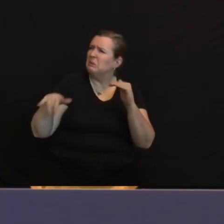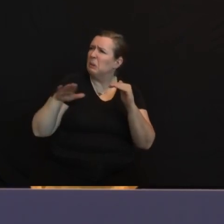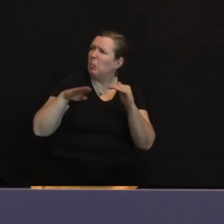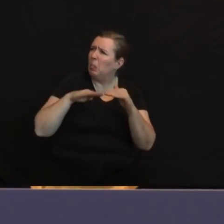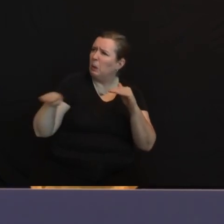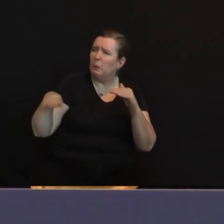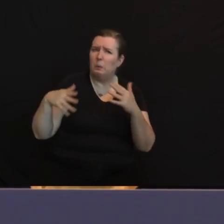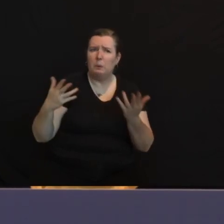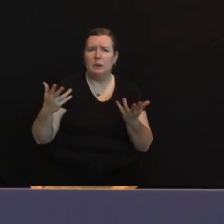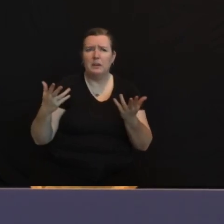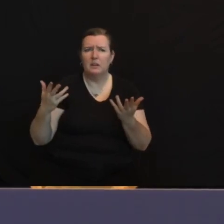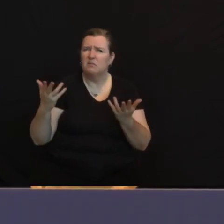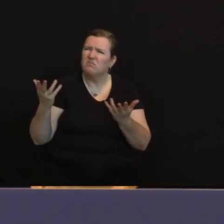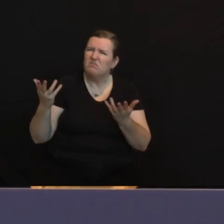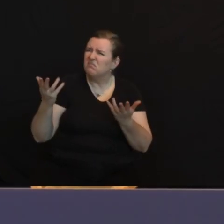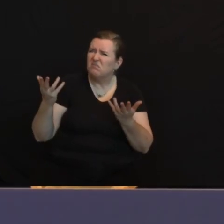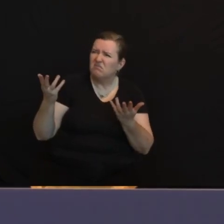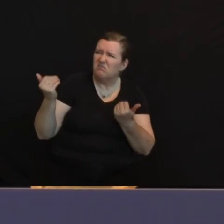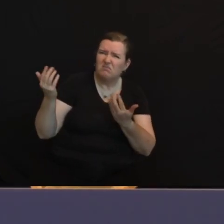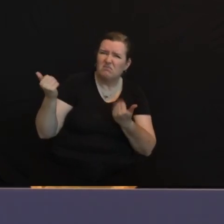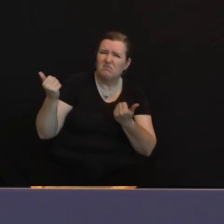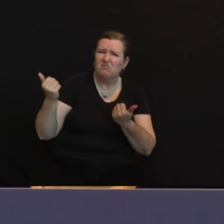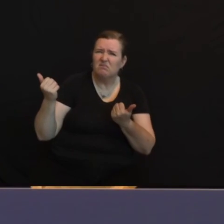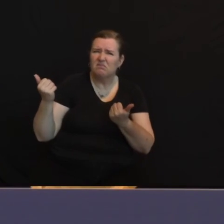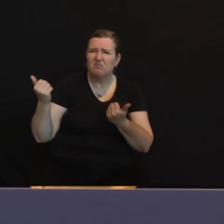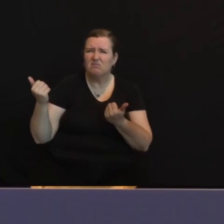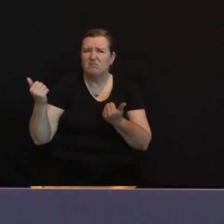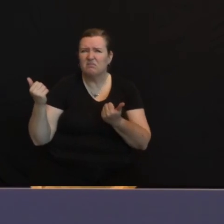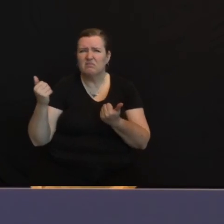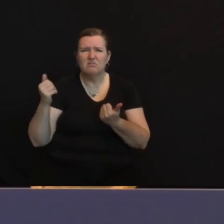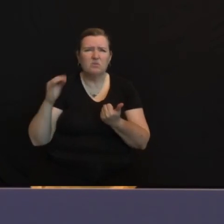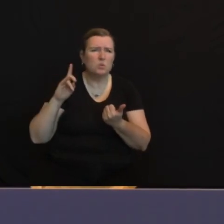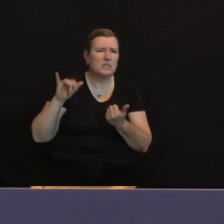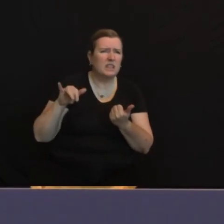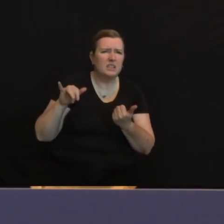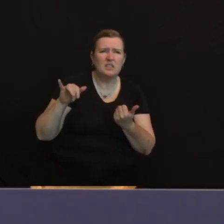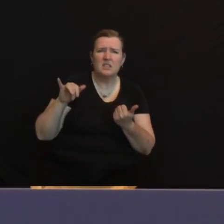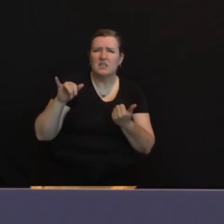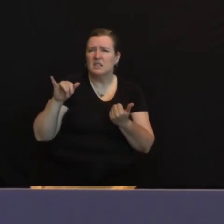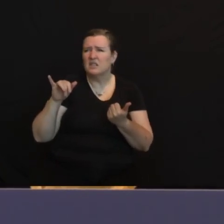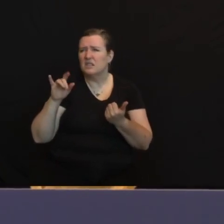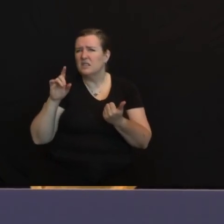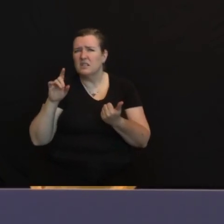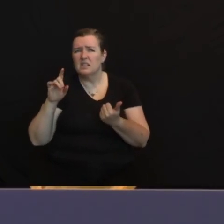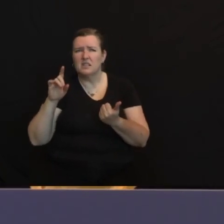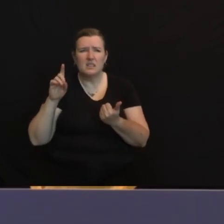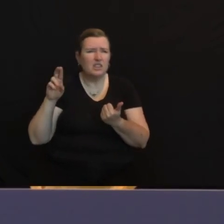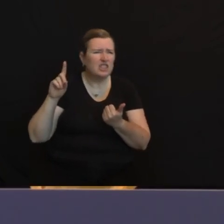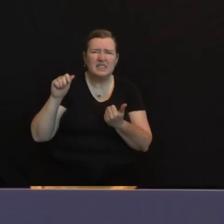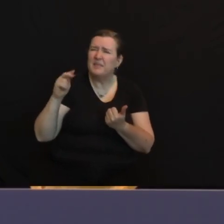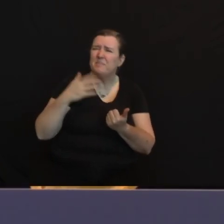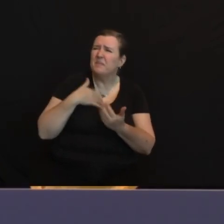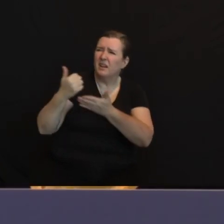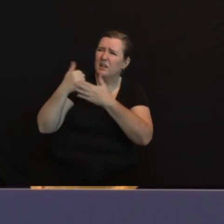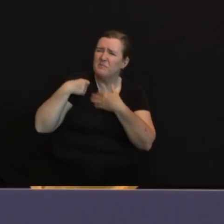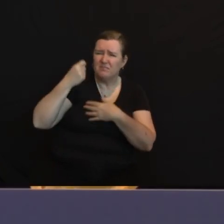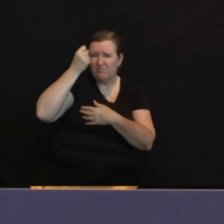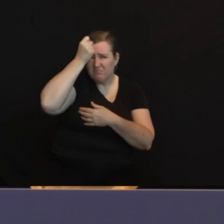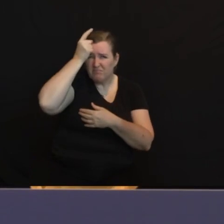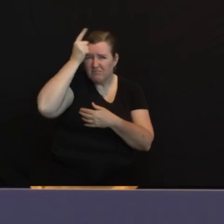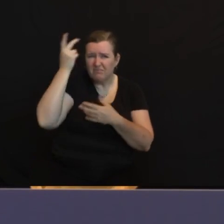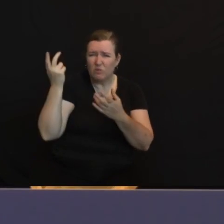can you, maybe Governor and the health folks can refocus our look at this pandemic and what seems to be